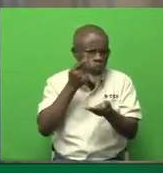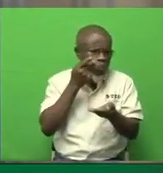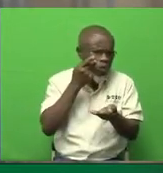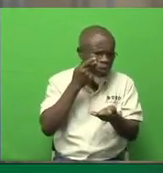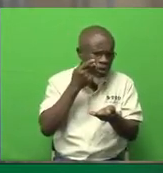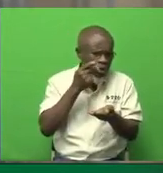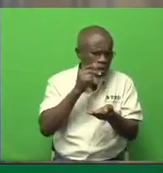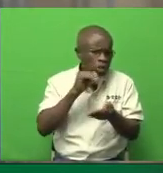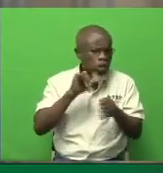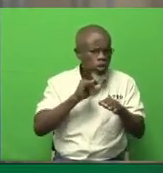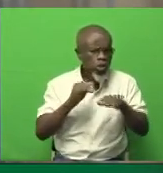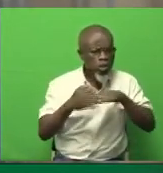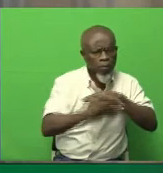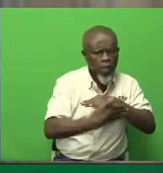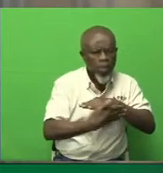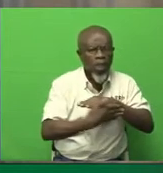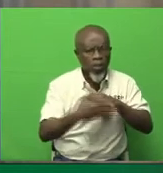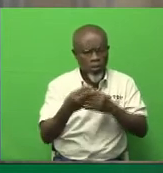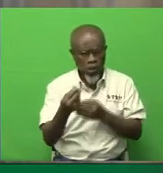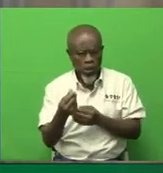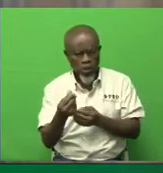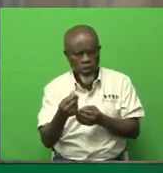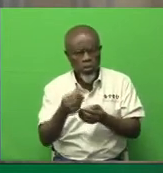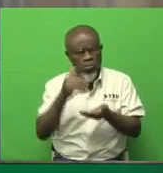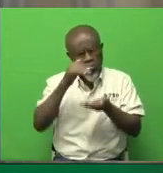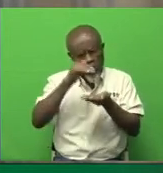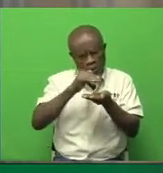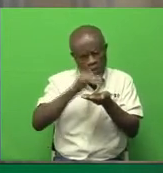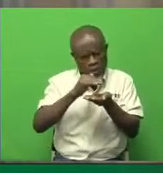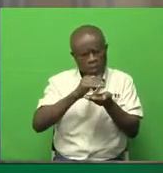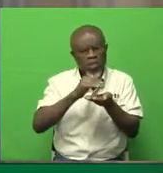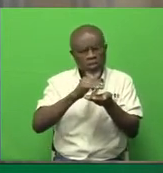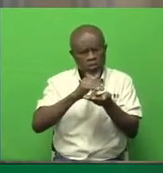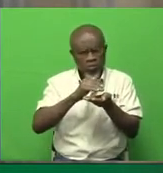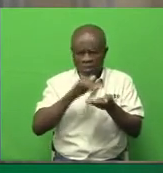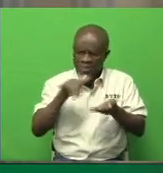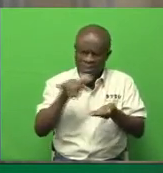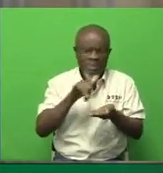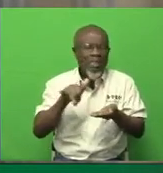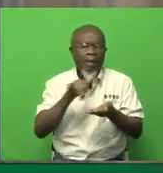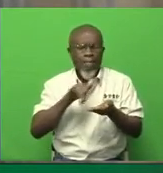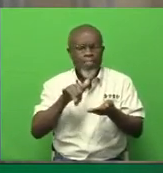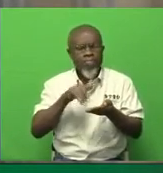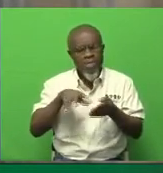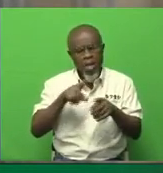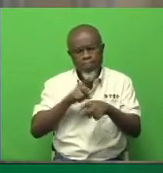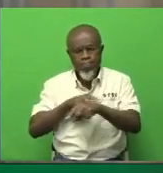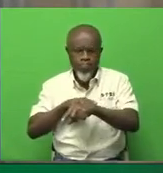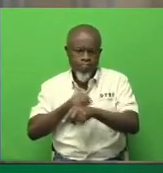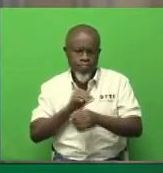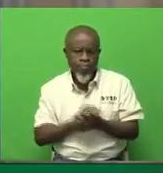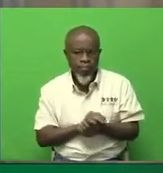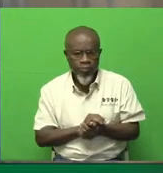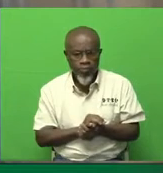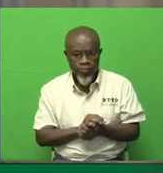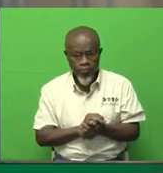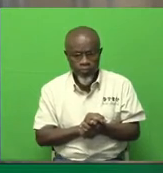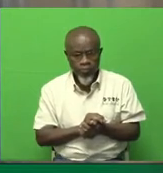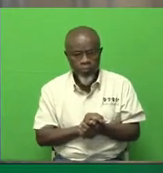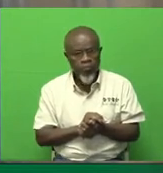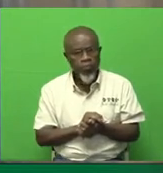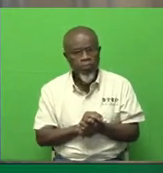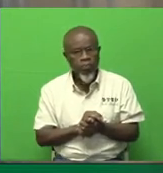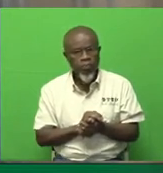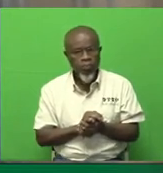period I can't see why I come back to saying that access to Foreign Exchange is a critical consideration